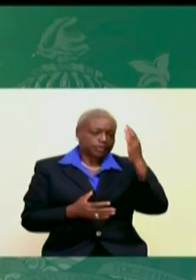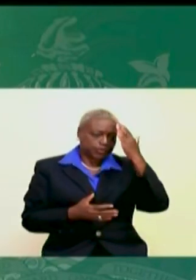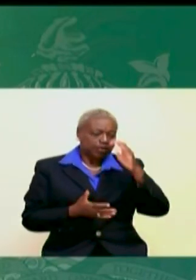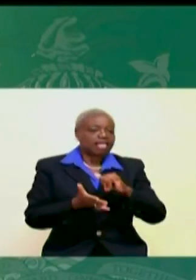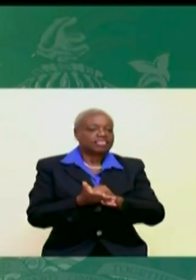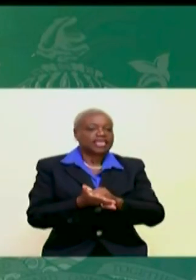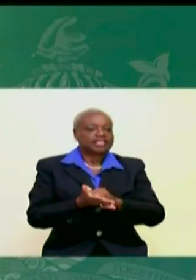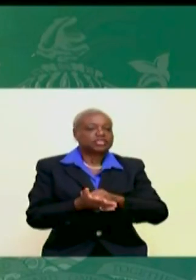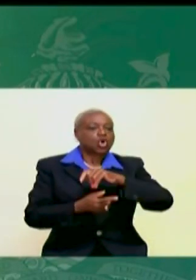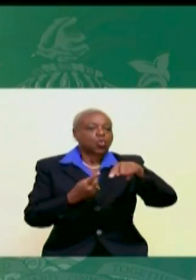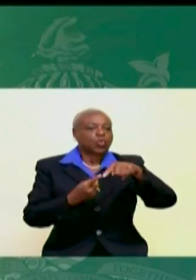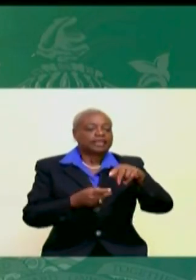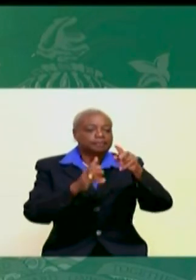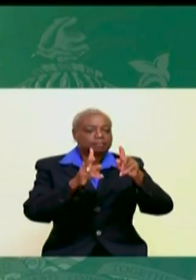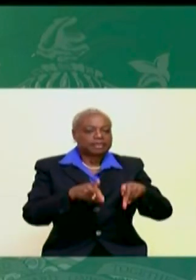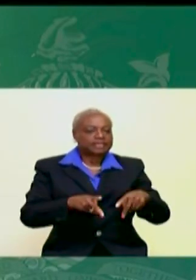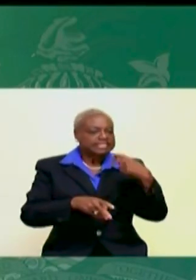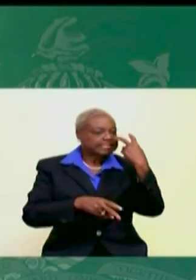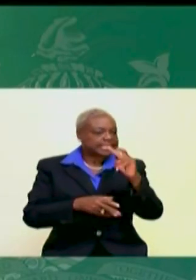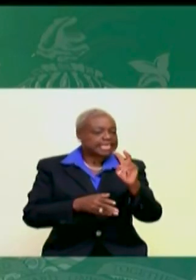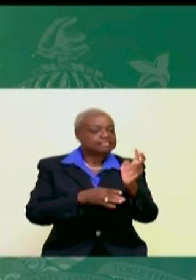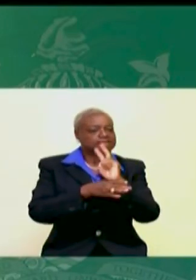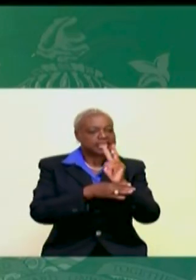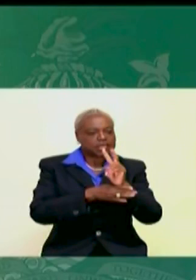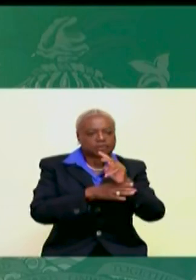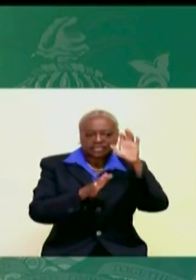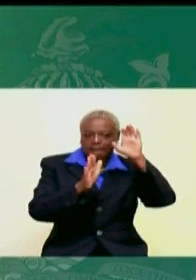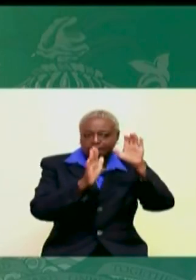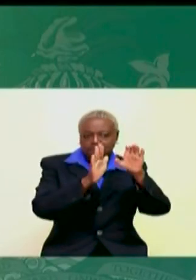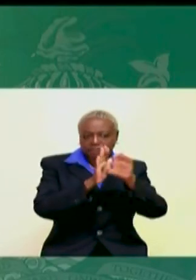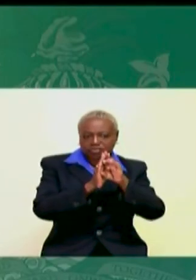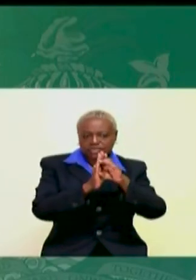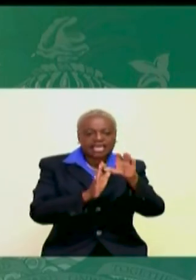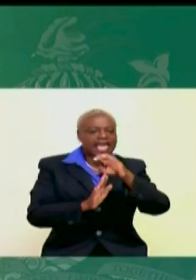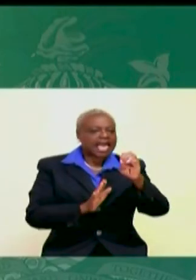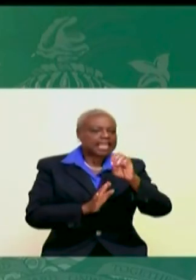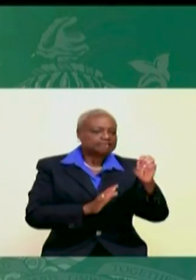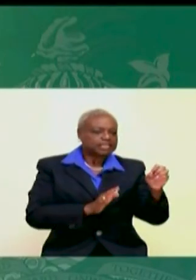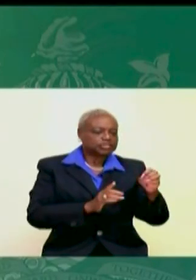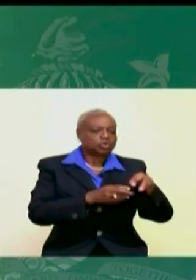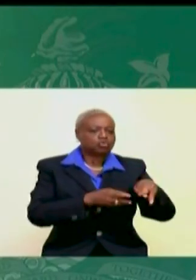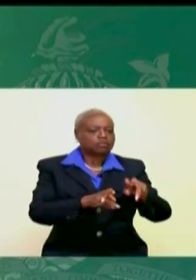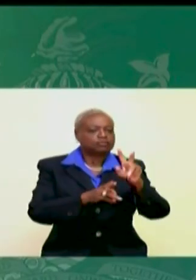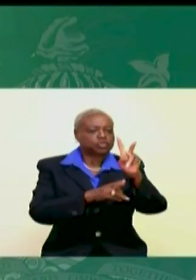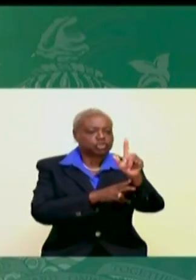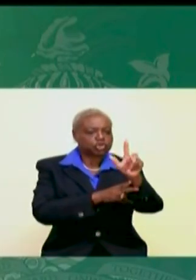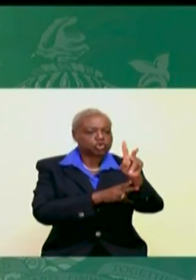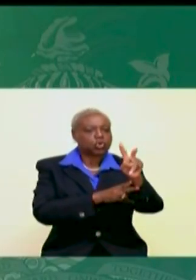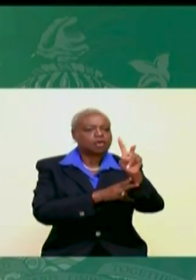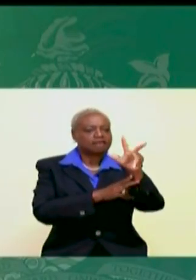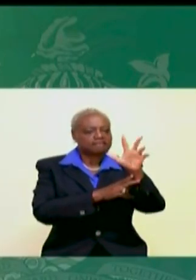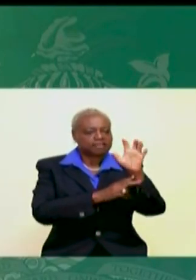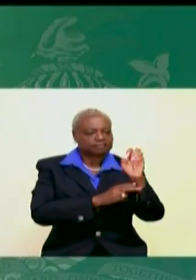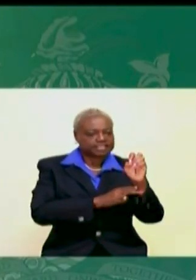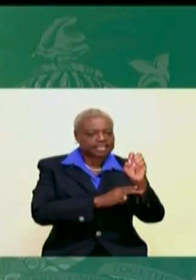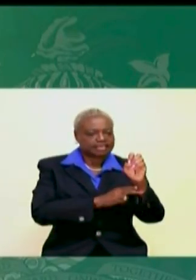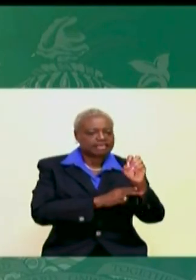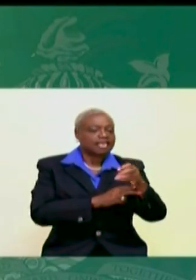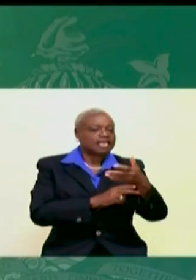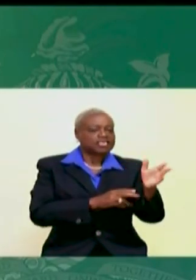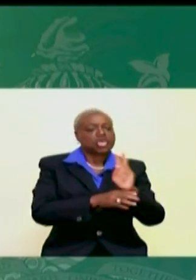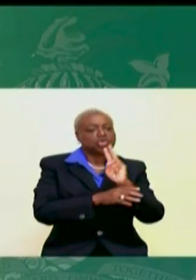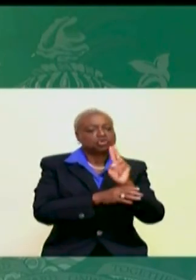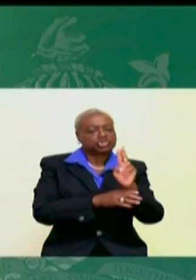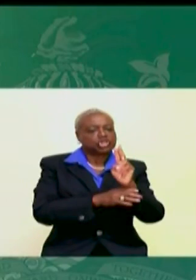that when people see the videos, the photos, and events of the road 250, there are usually